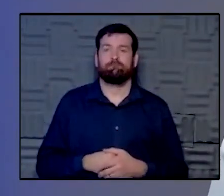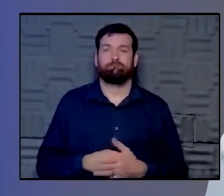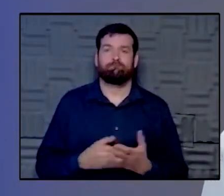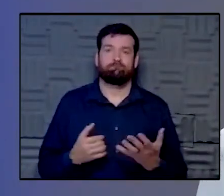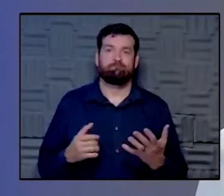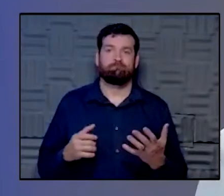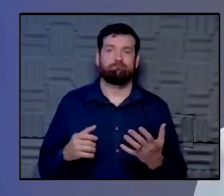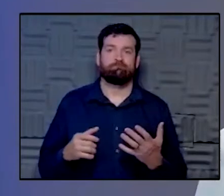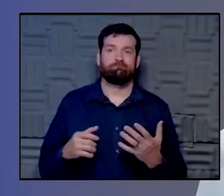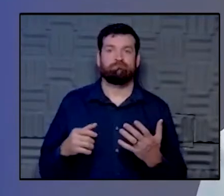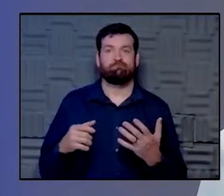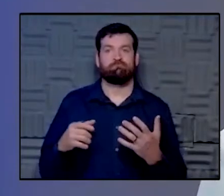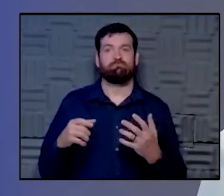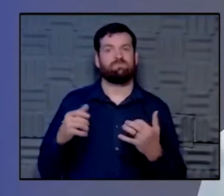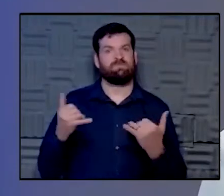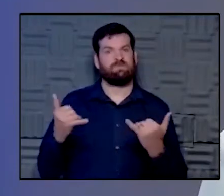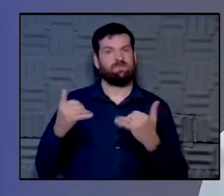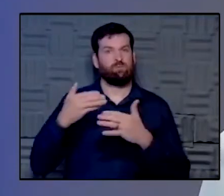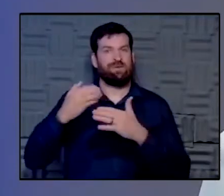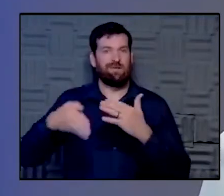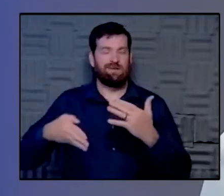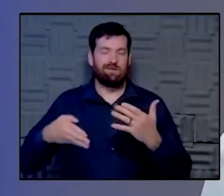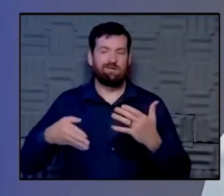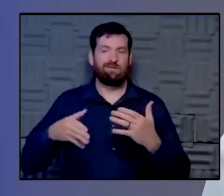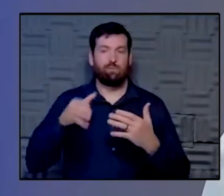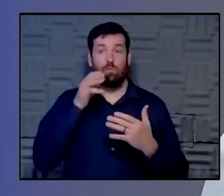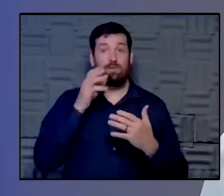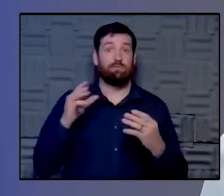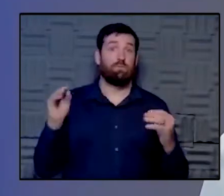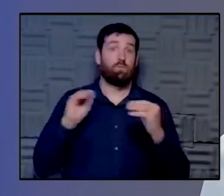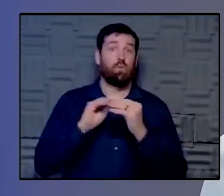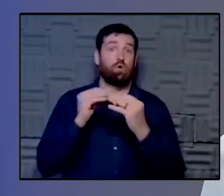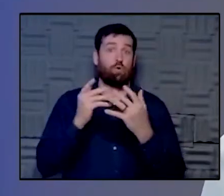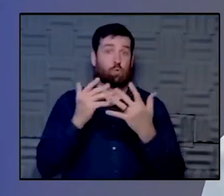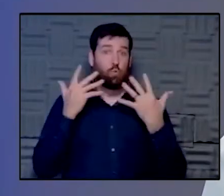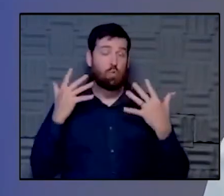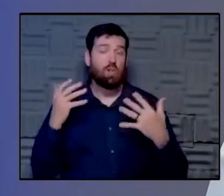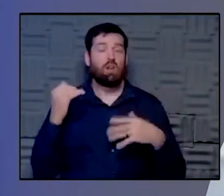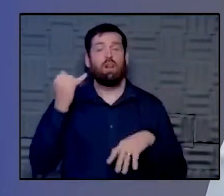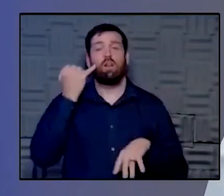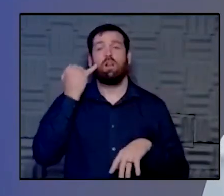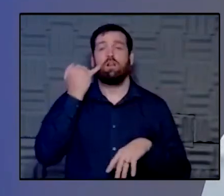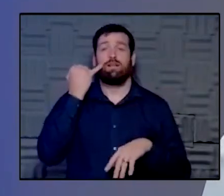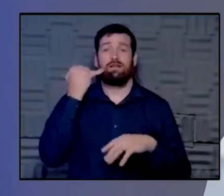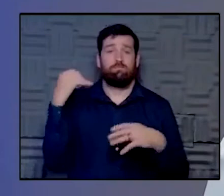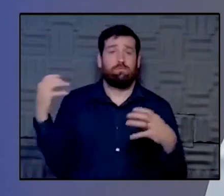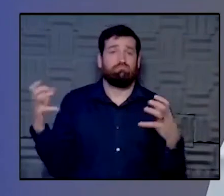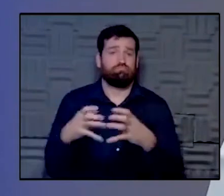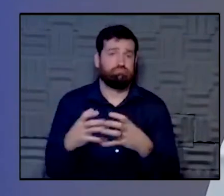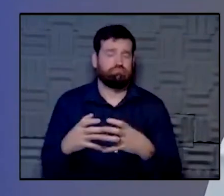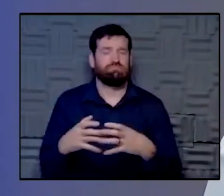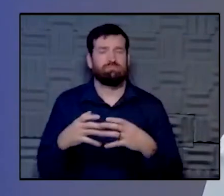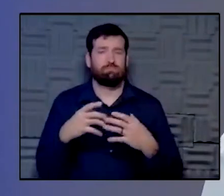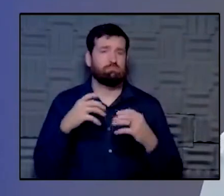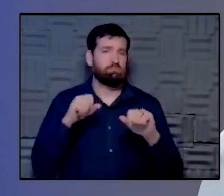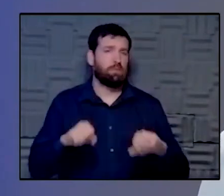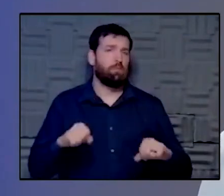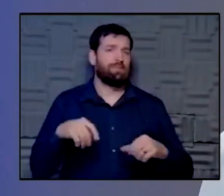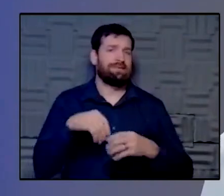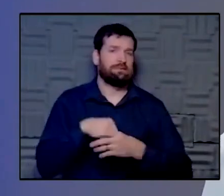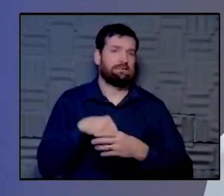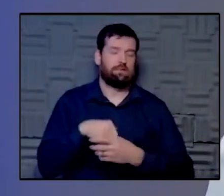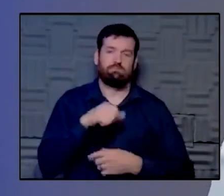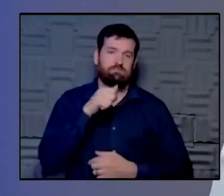as fortuitous that this weekend will be a little bit cooler. So if there are get-togethers, they are probably going to be indoors. They aren't going to